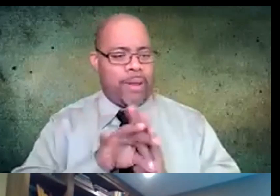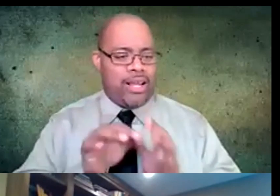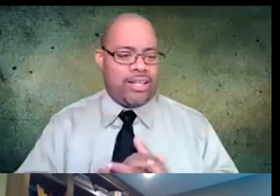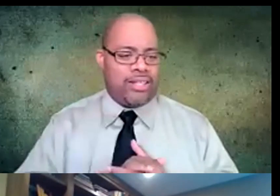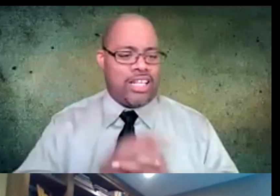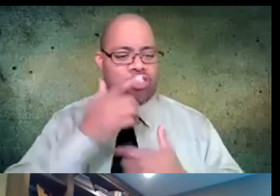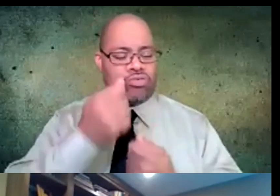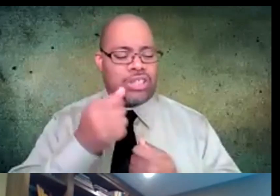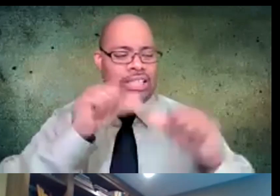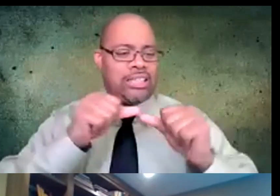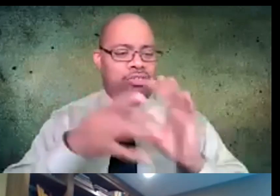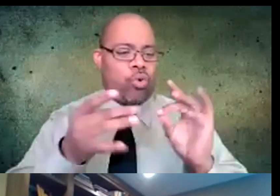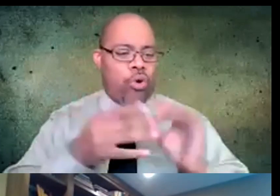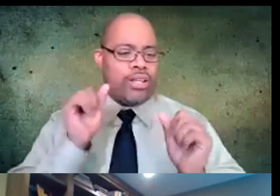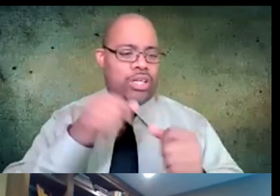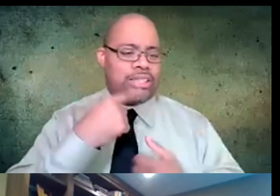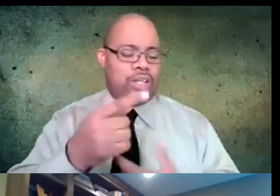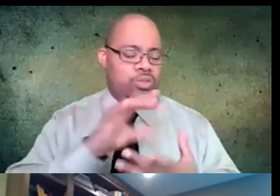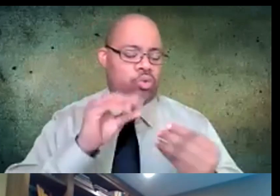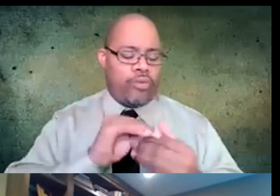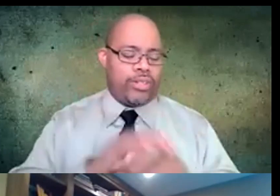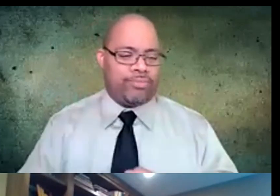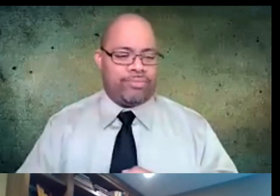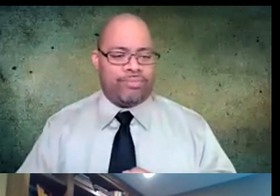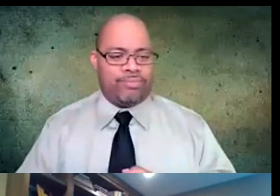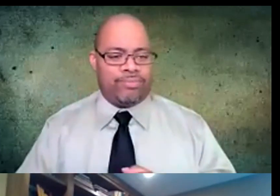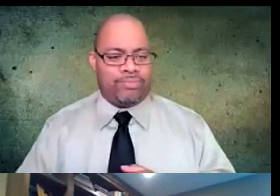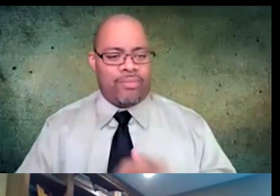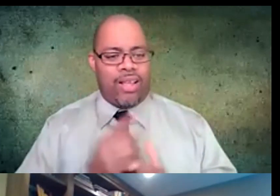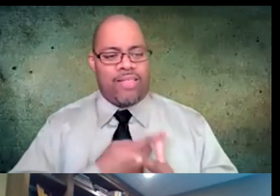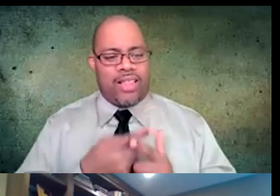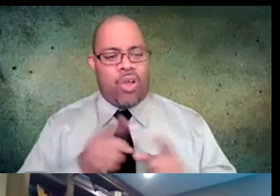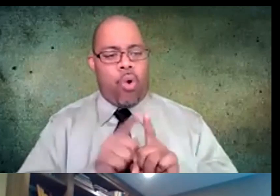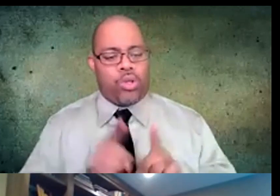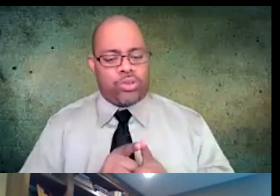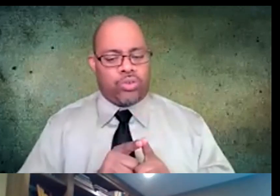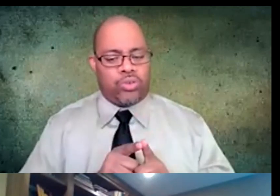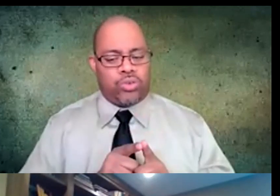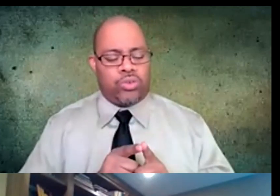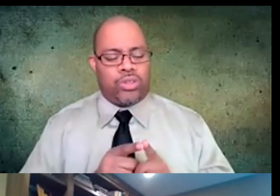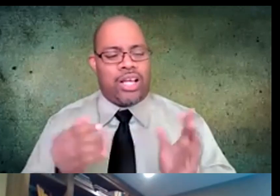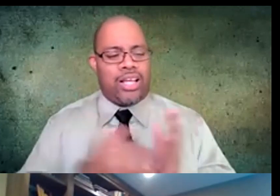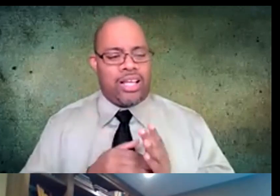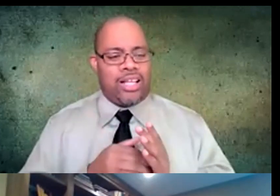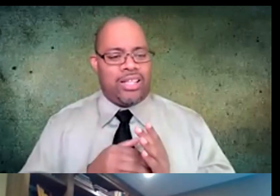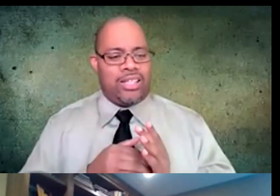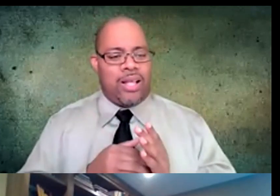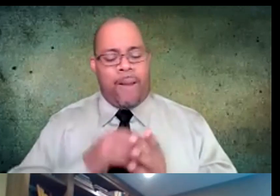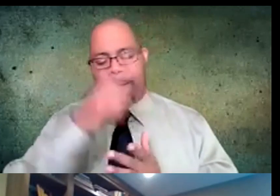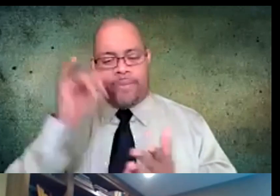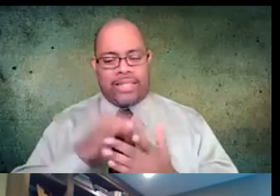interesting scientific story that you can tell the story, and then also, you know, again, that